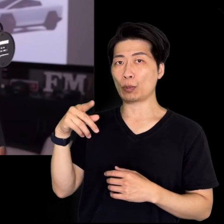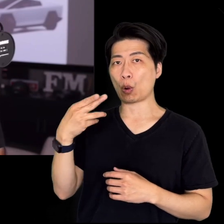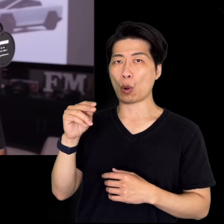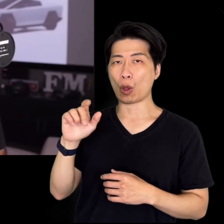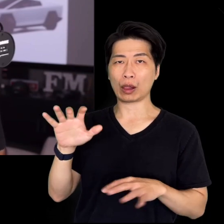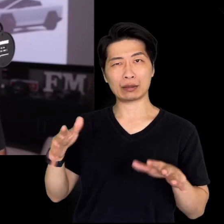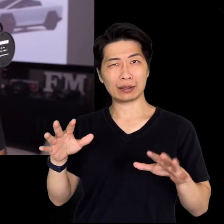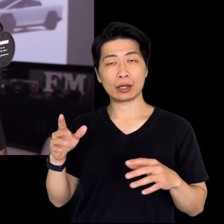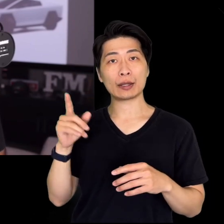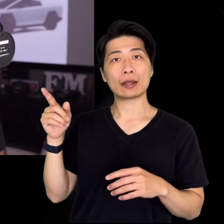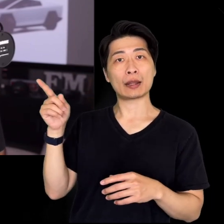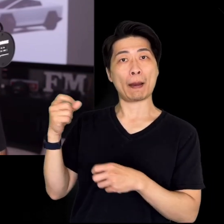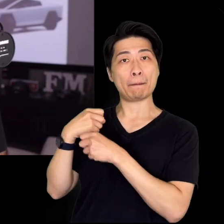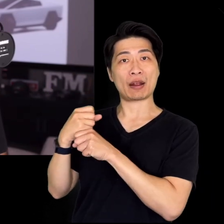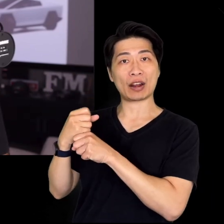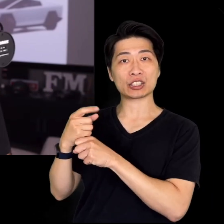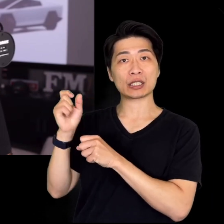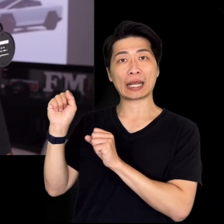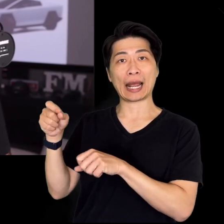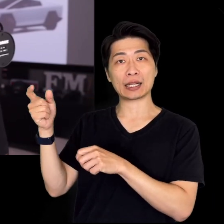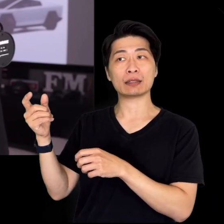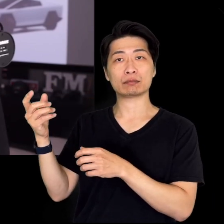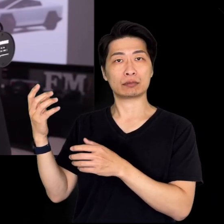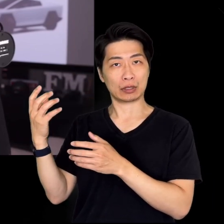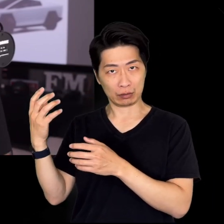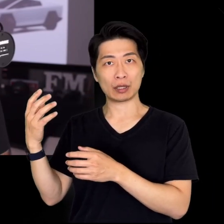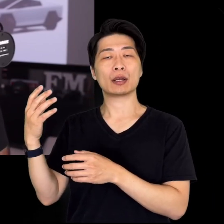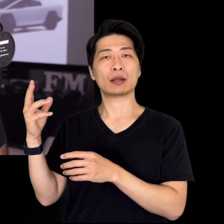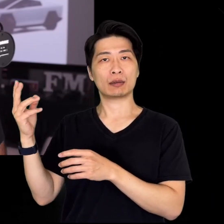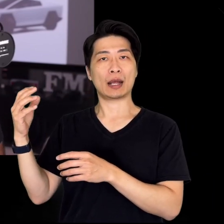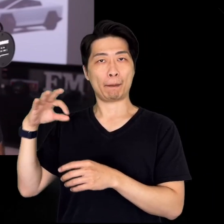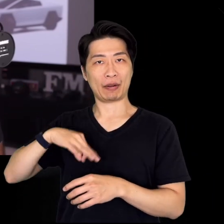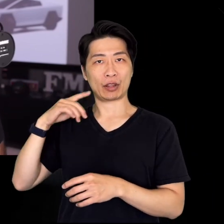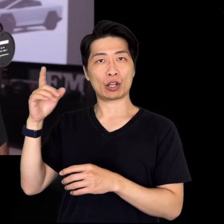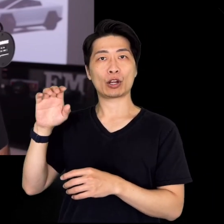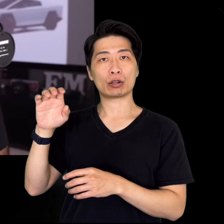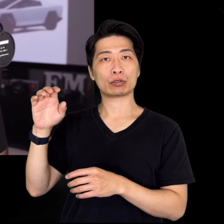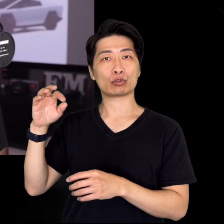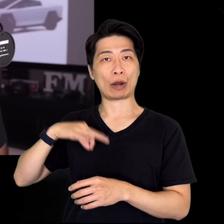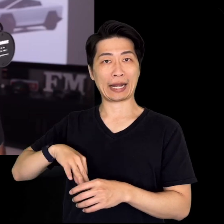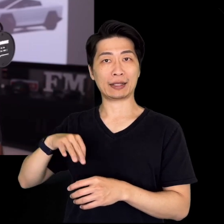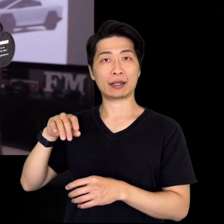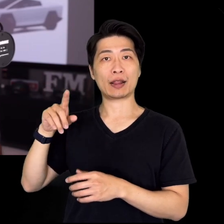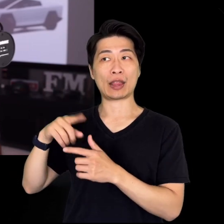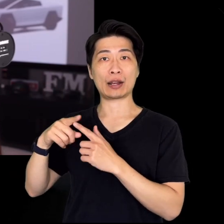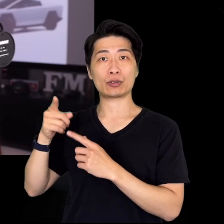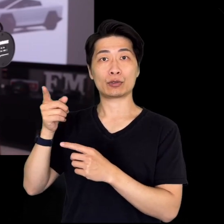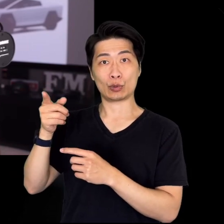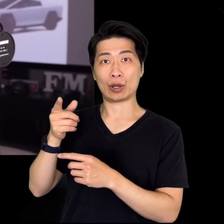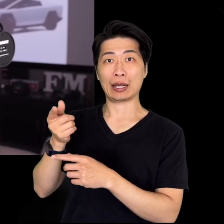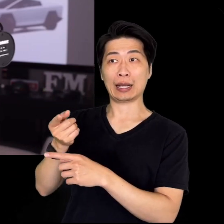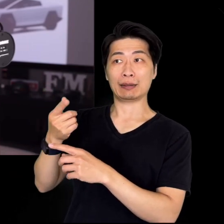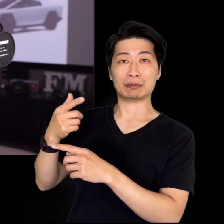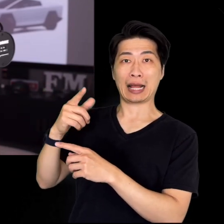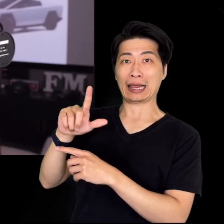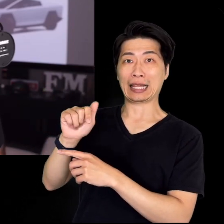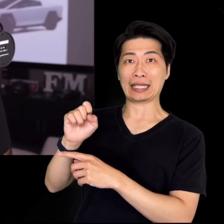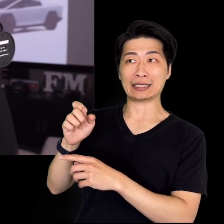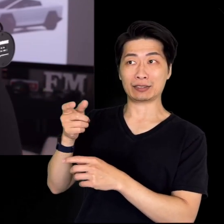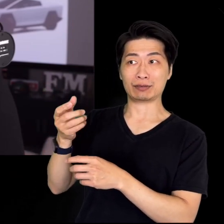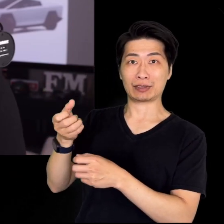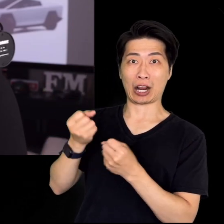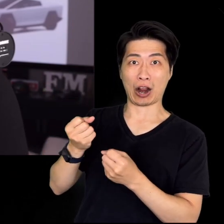basically a loophole of sorts where the manufacturer can still claim the credit and give you the savings when you lease the car